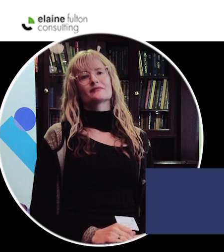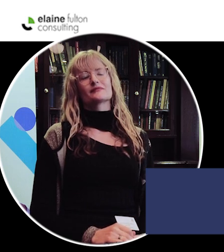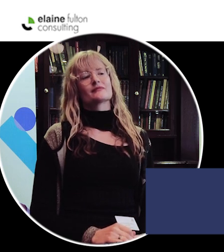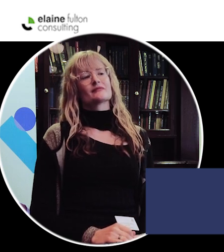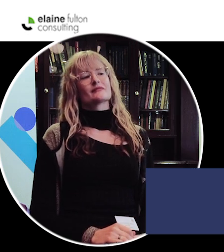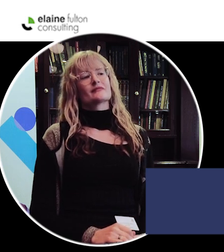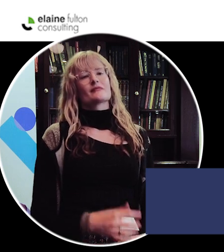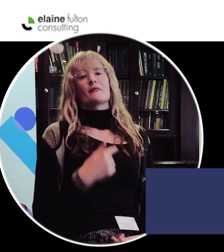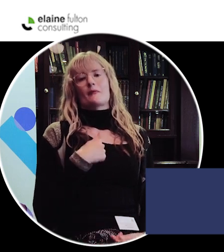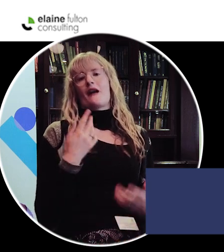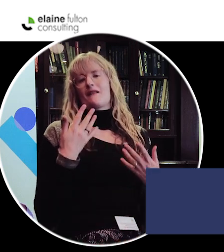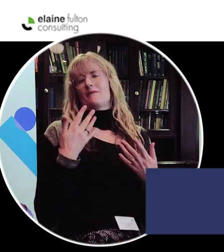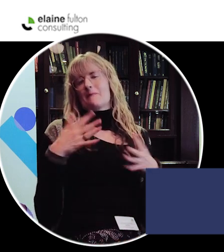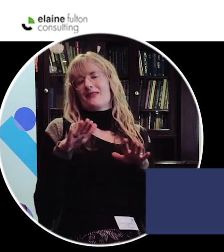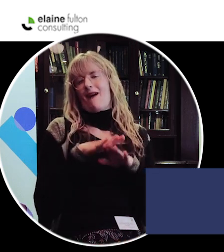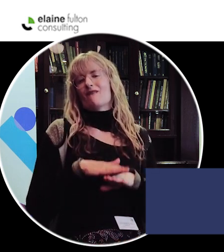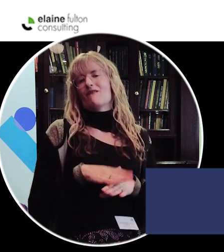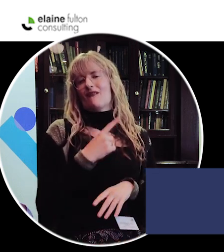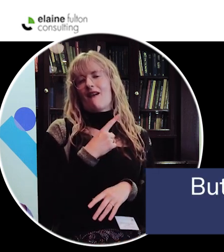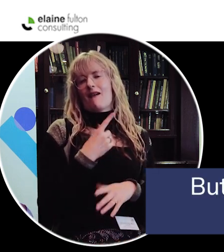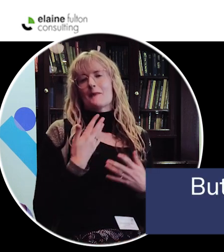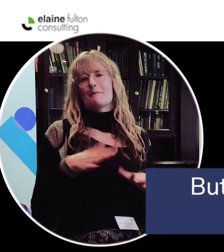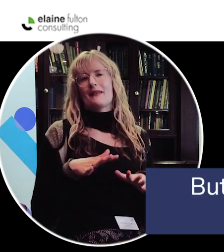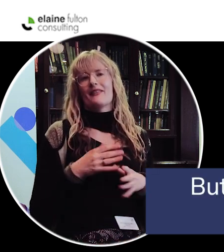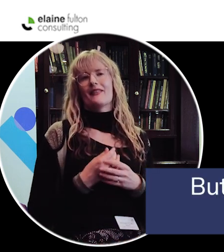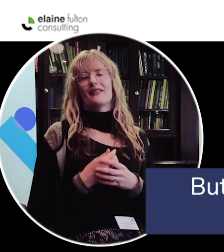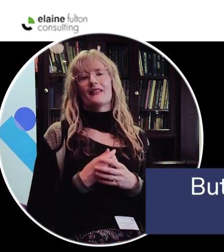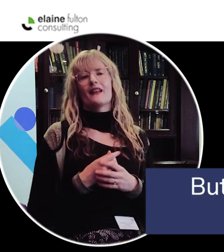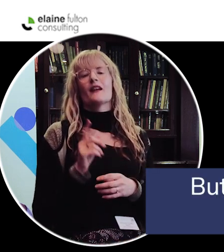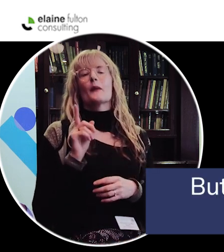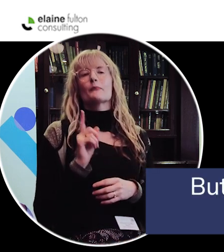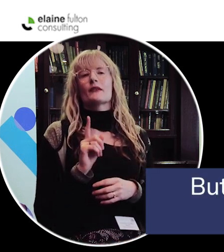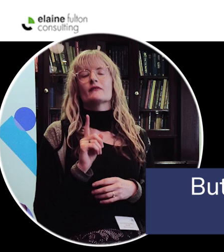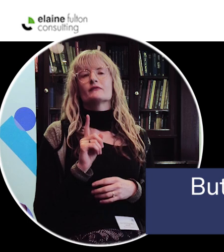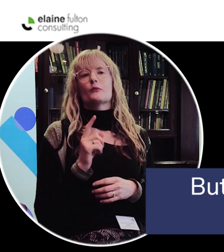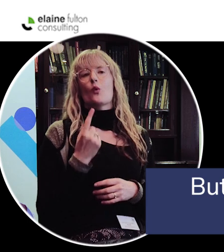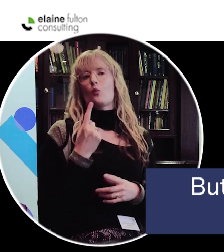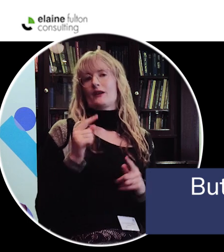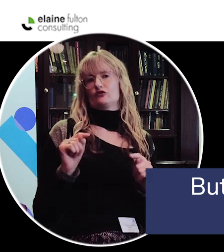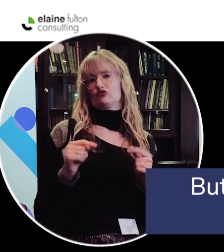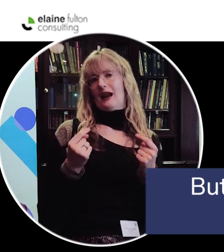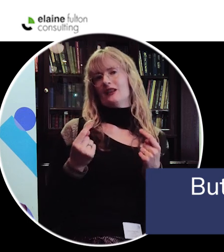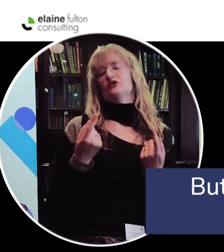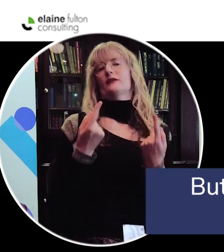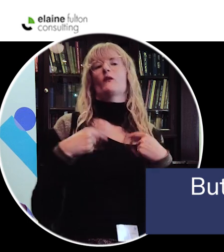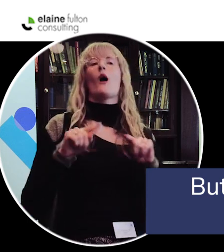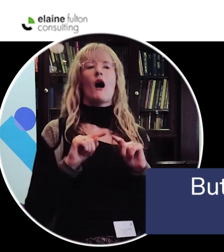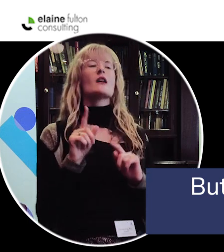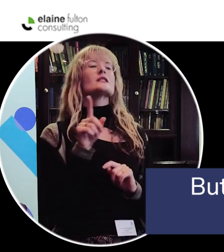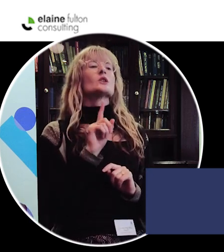I think I probably said most of this, but in particular, I think one of the challenges for us is to